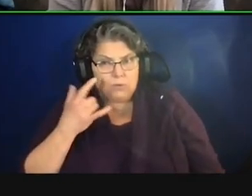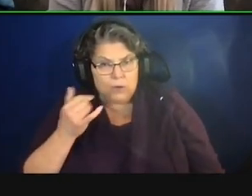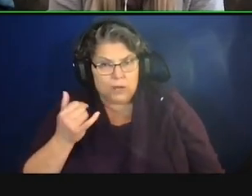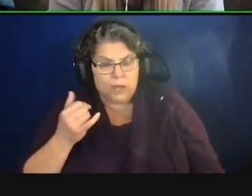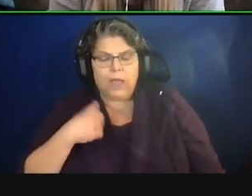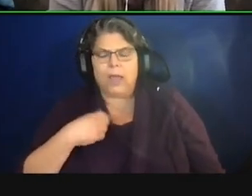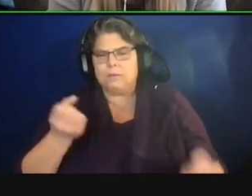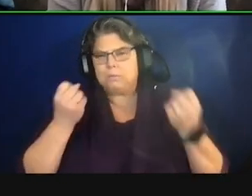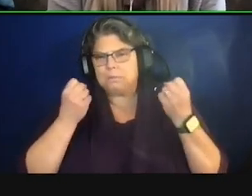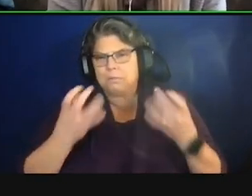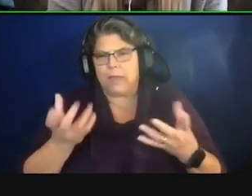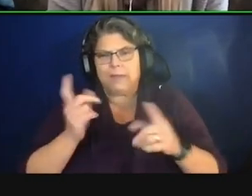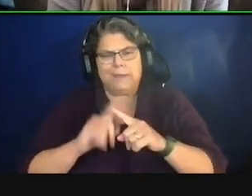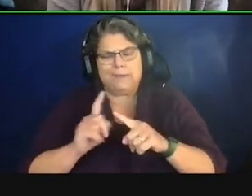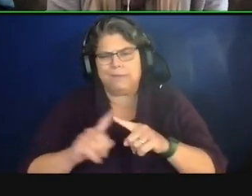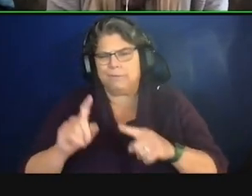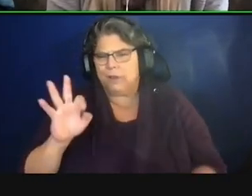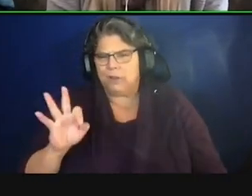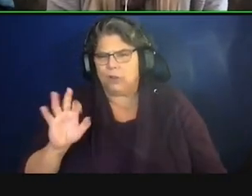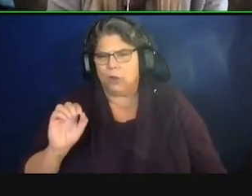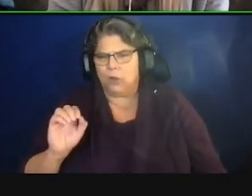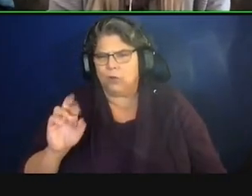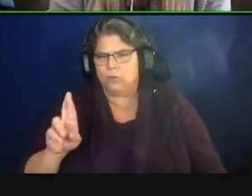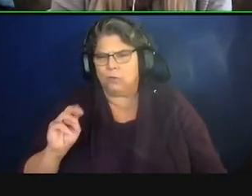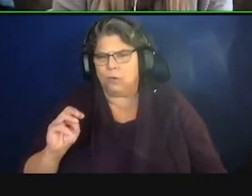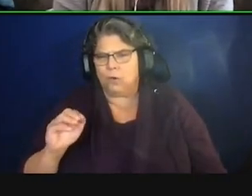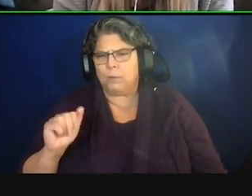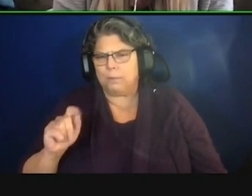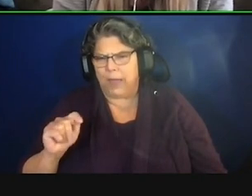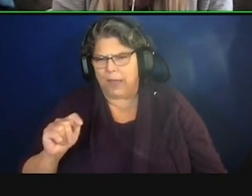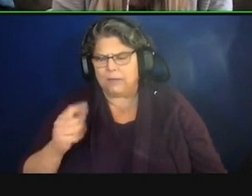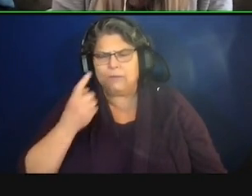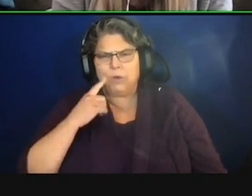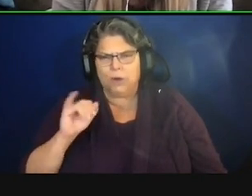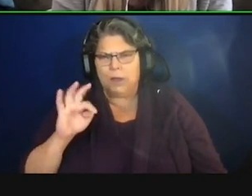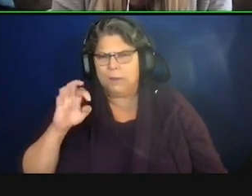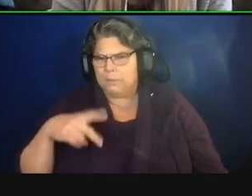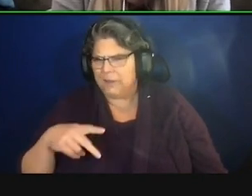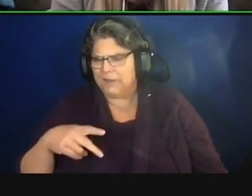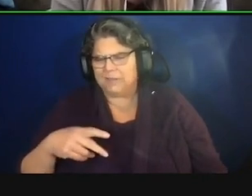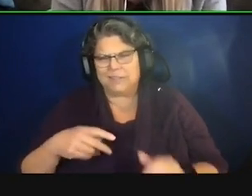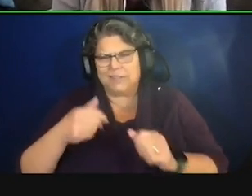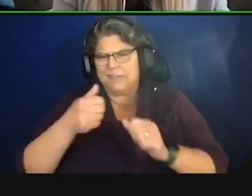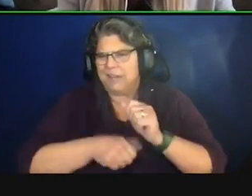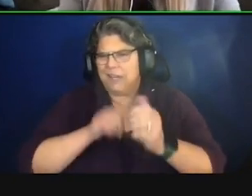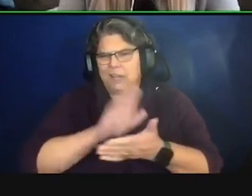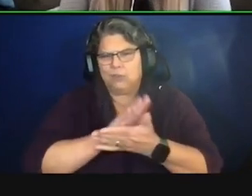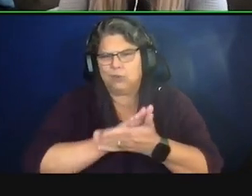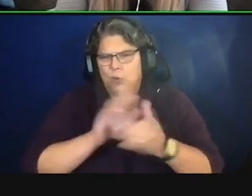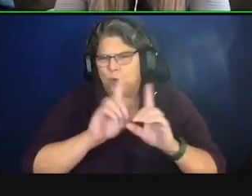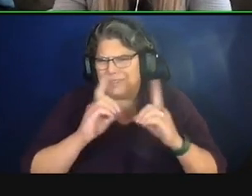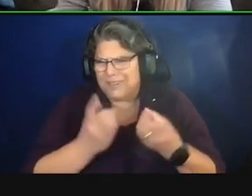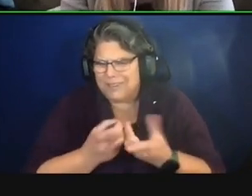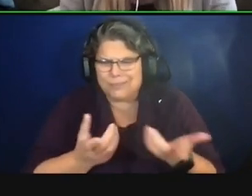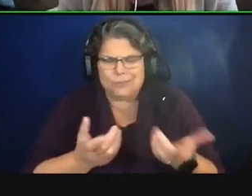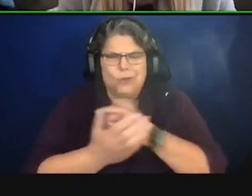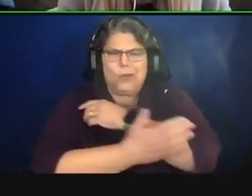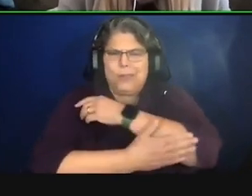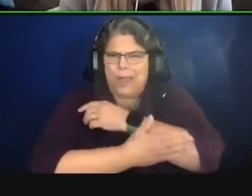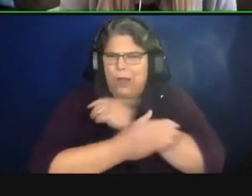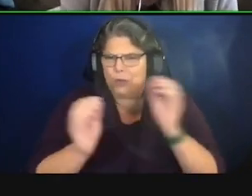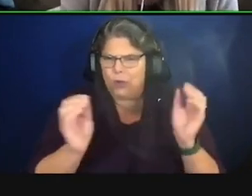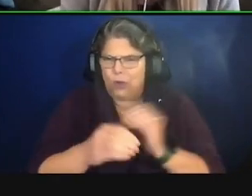different formats for IEPs that different school districts or county offices of education